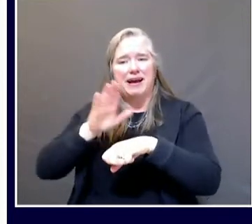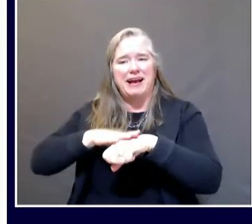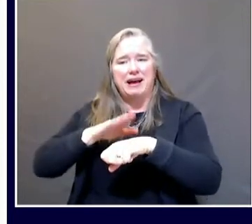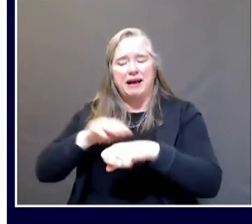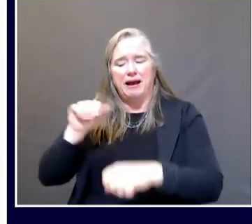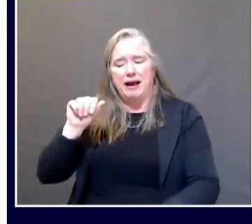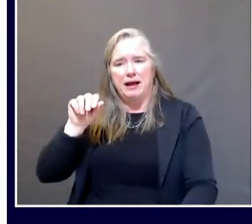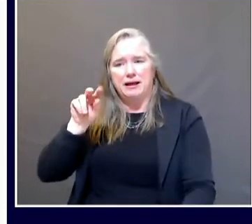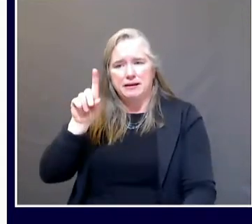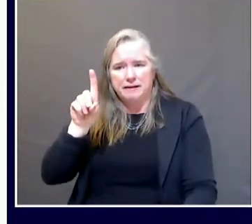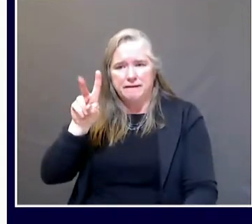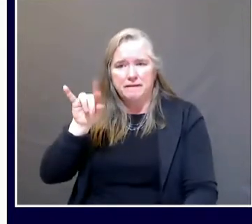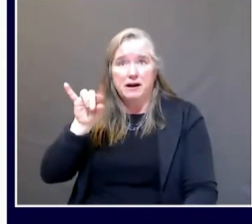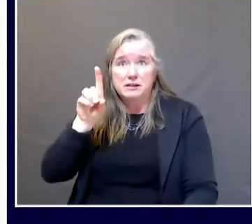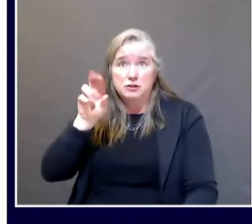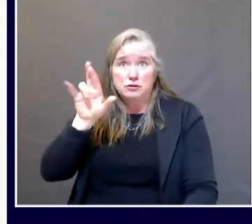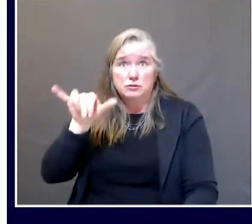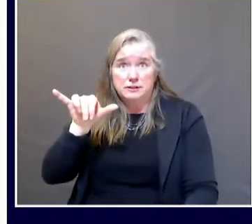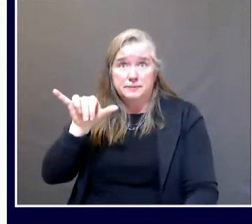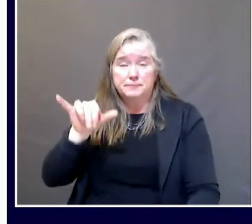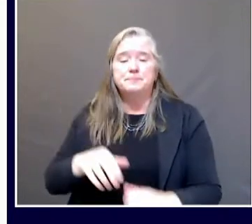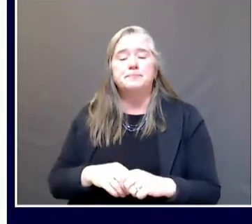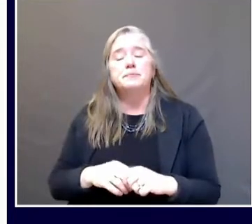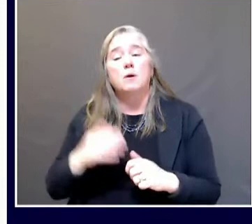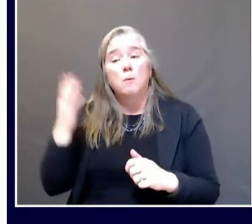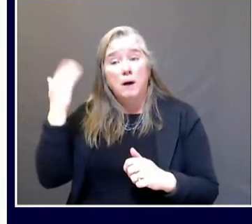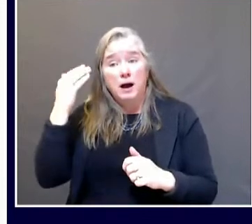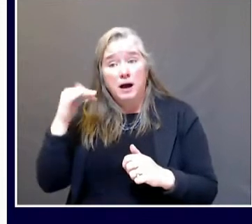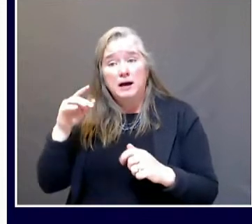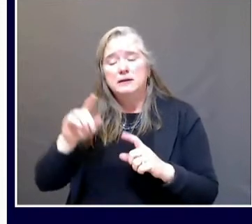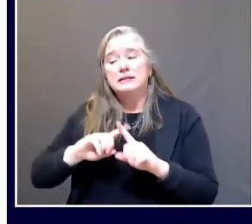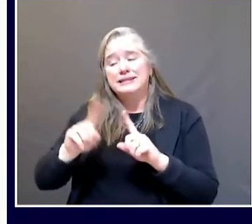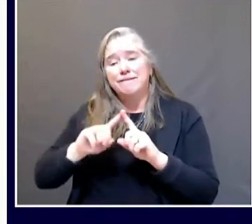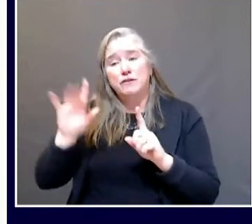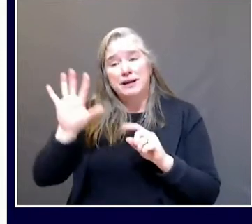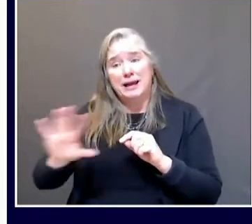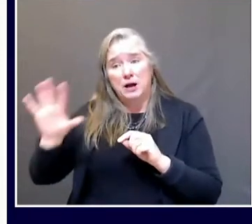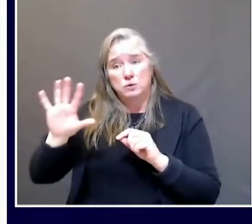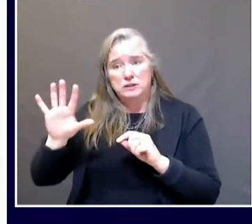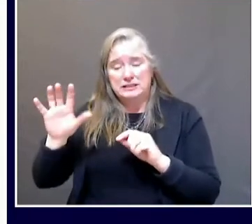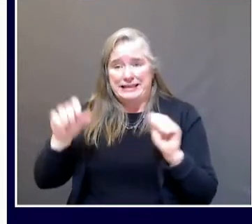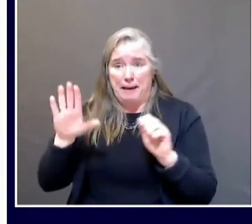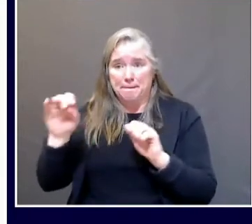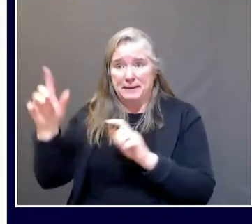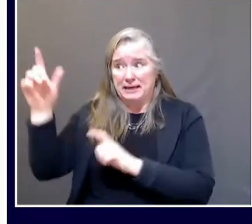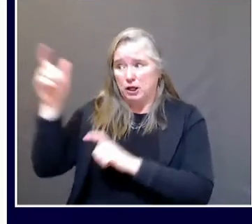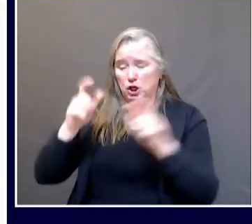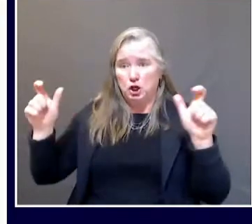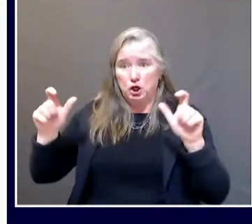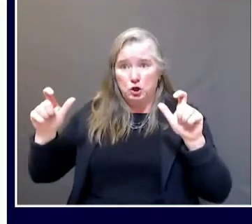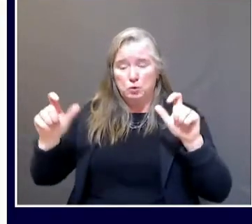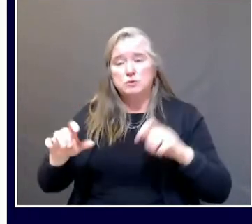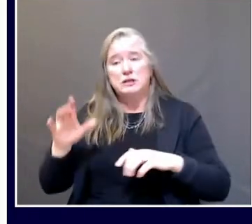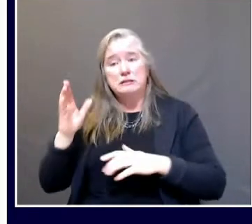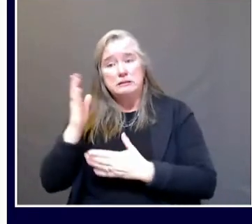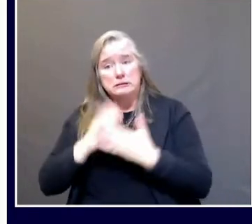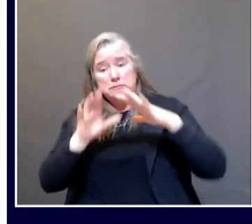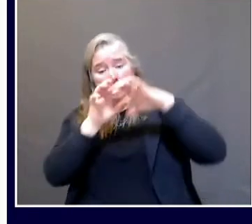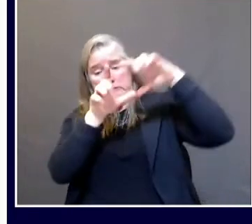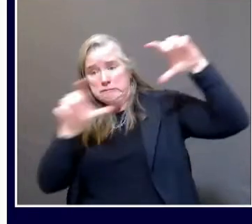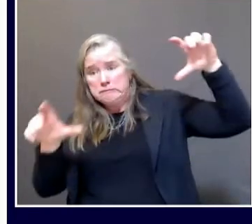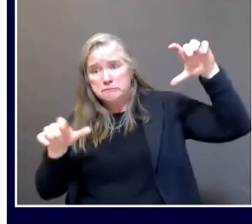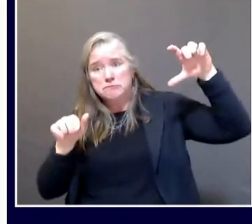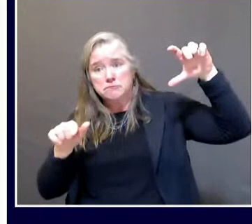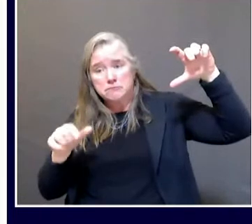because counties are often large with different types of activities going on in different parts of the county. And then